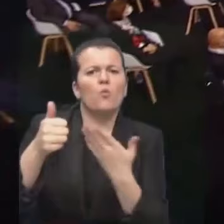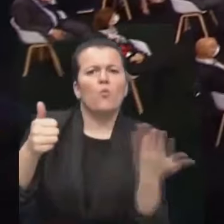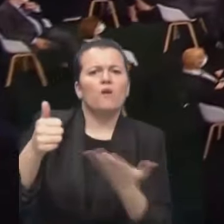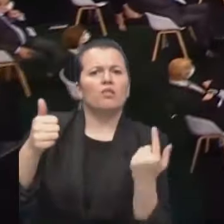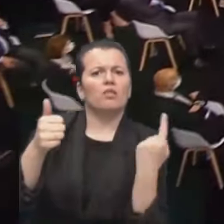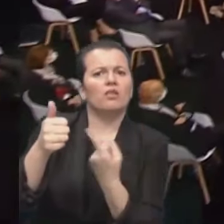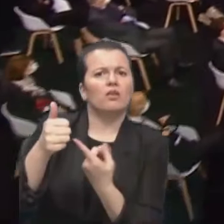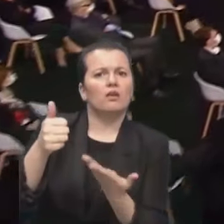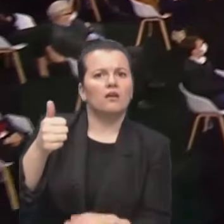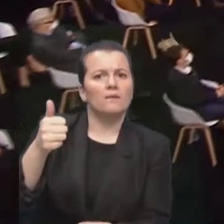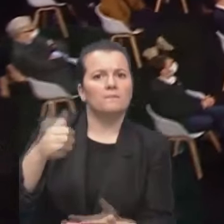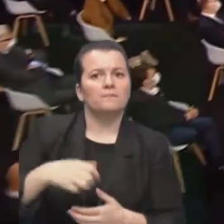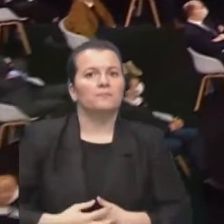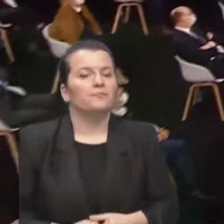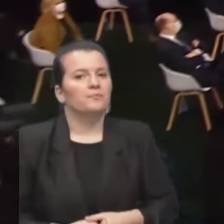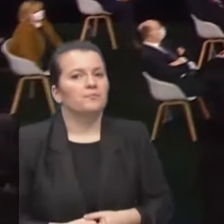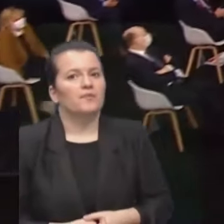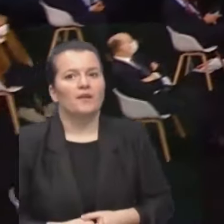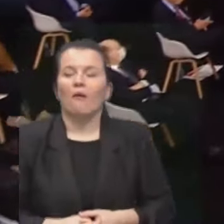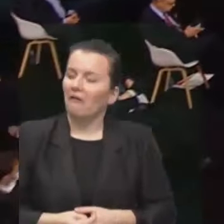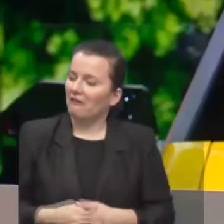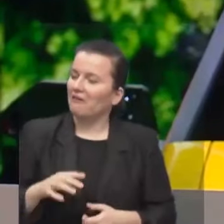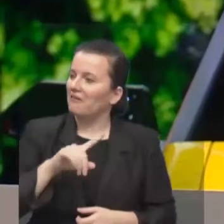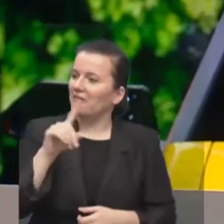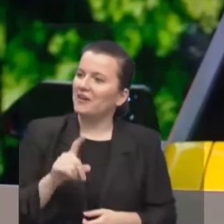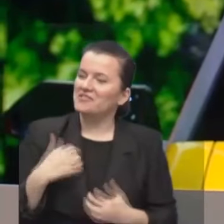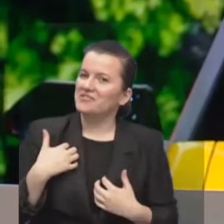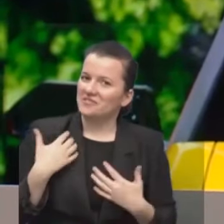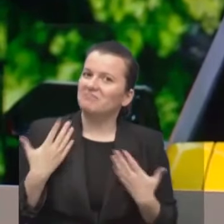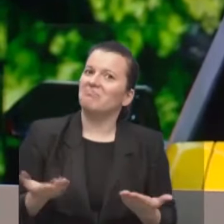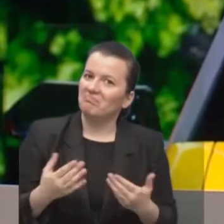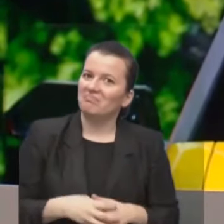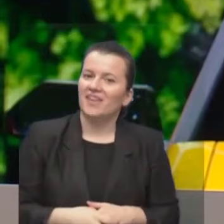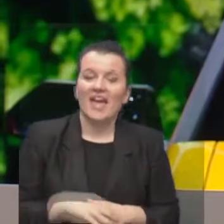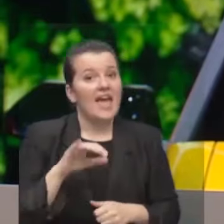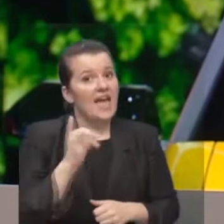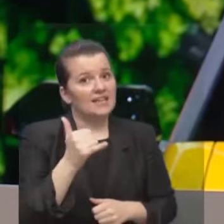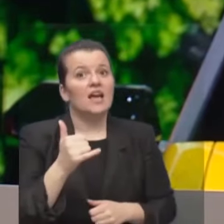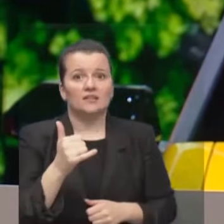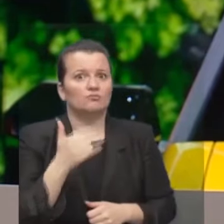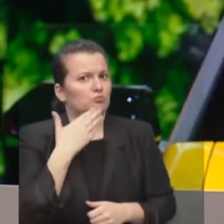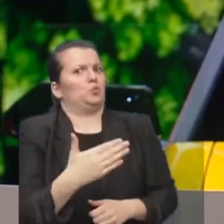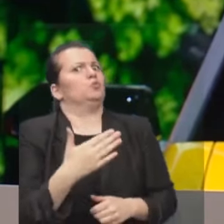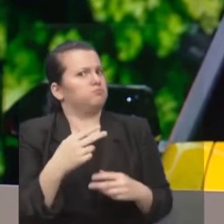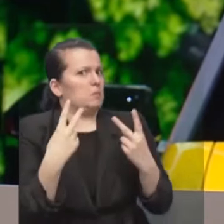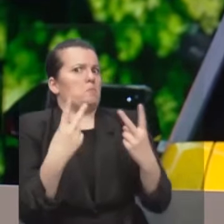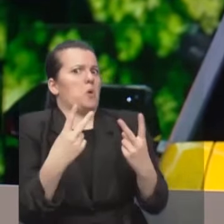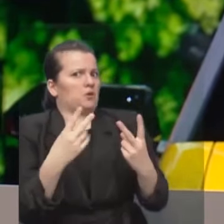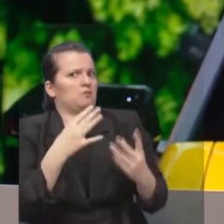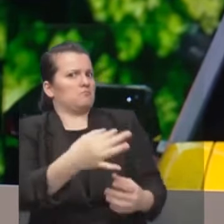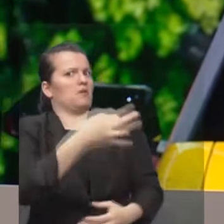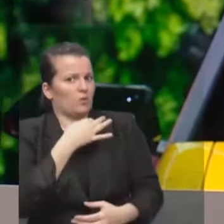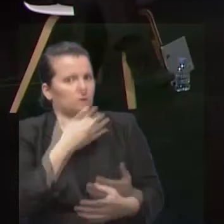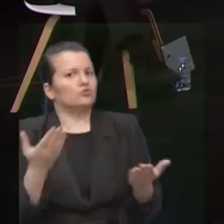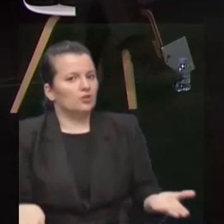Well, another beautiful question, isn't it? But it is a very relevant question indeed. Renault